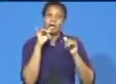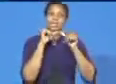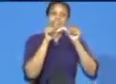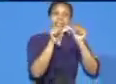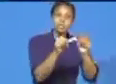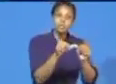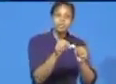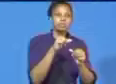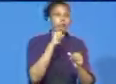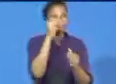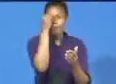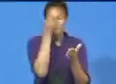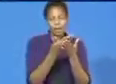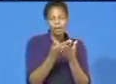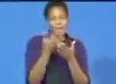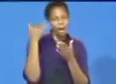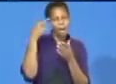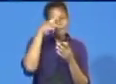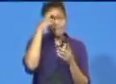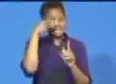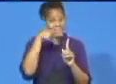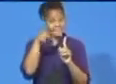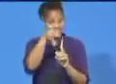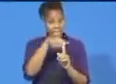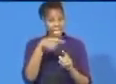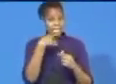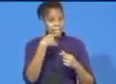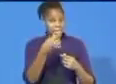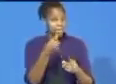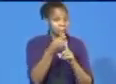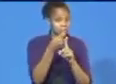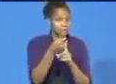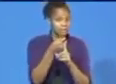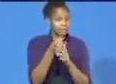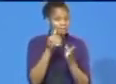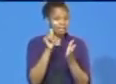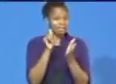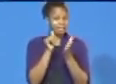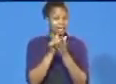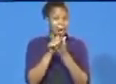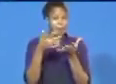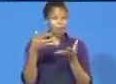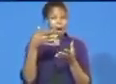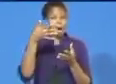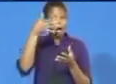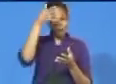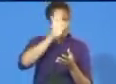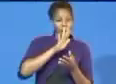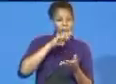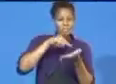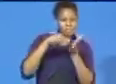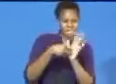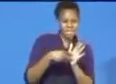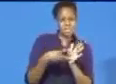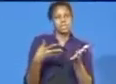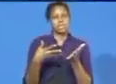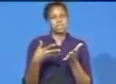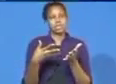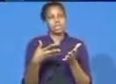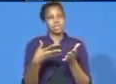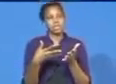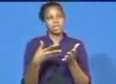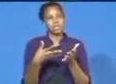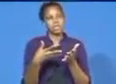disobedience is because they tell themselves that this is what God means by what God says. This is what